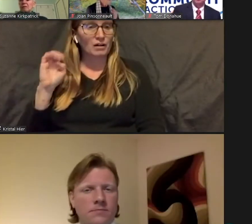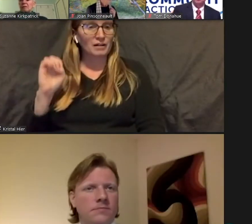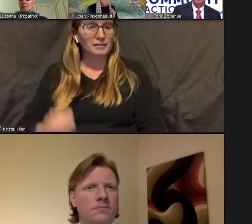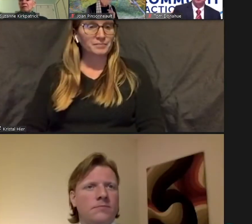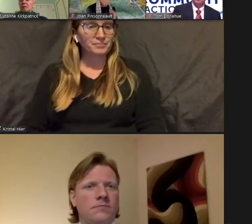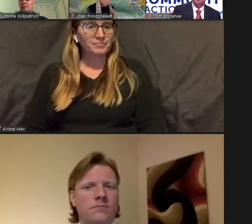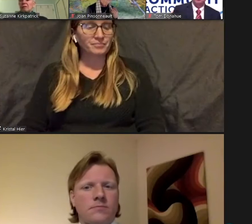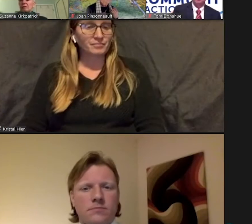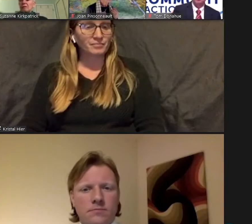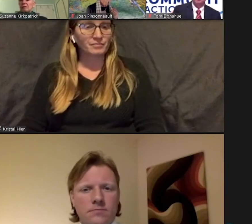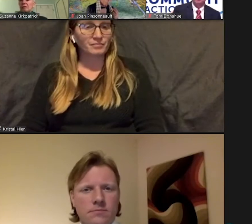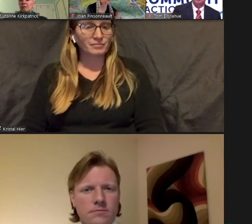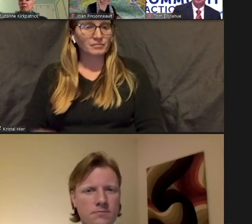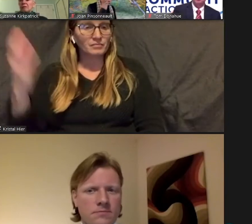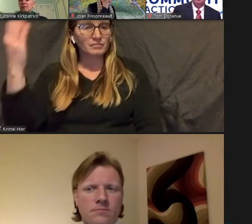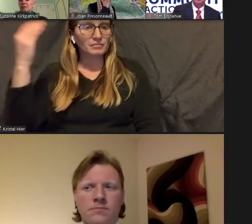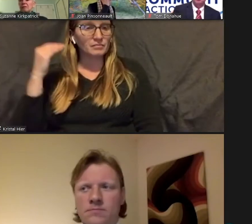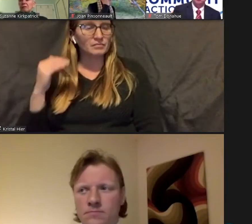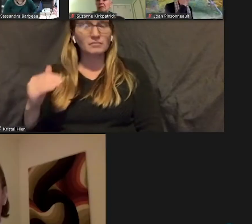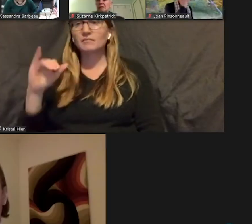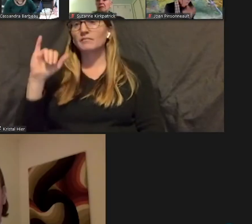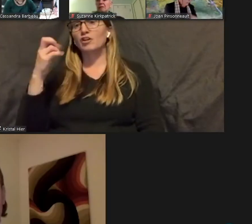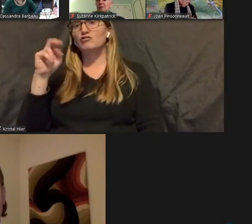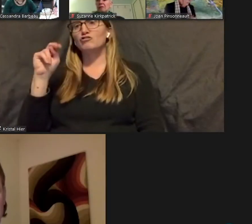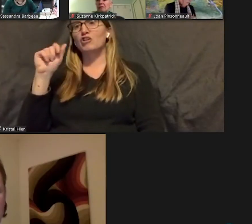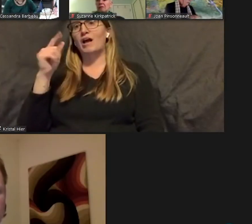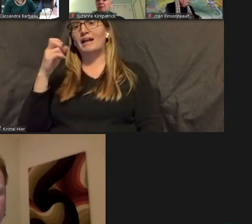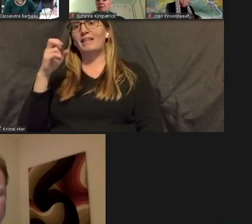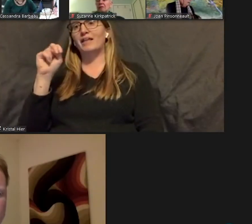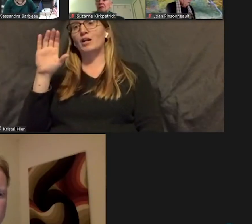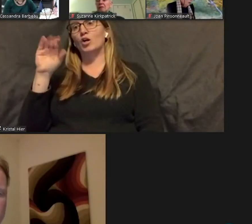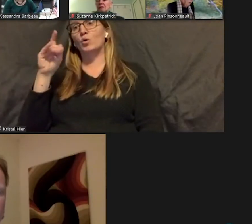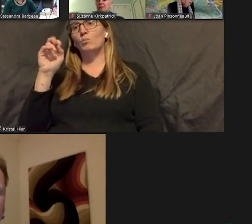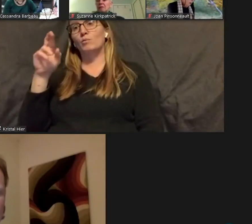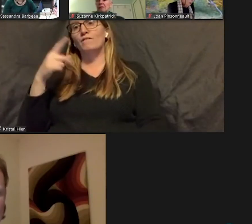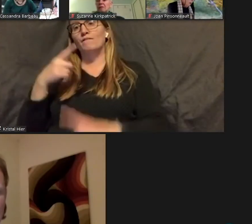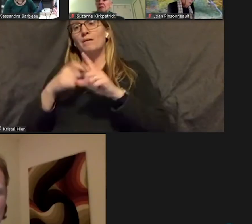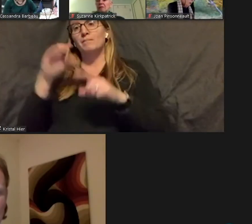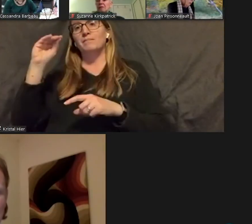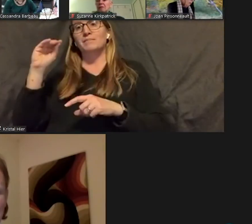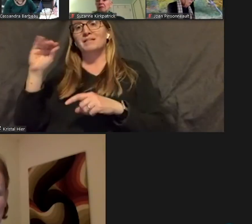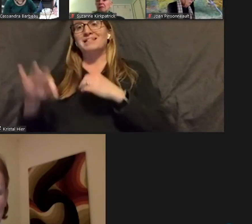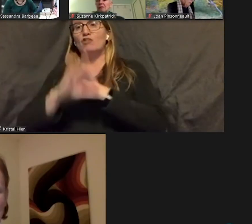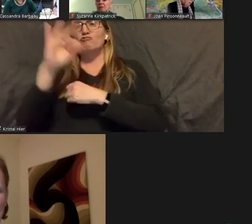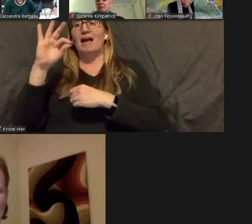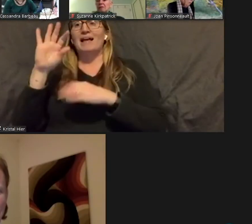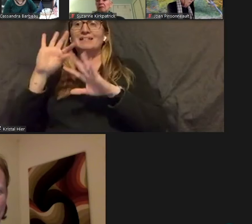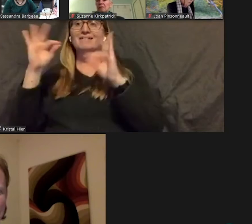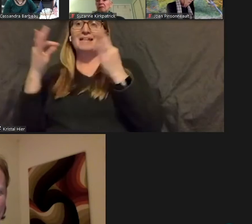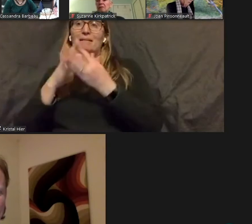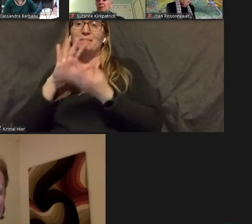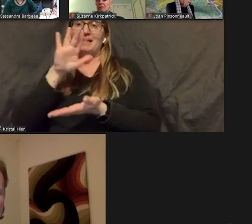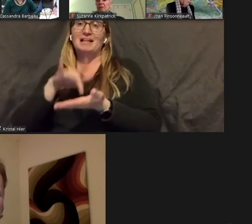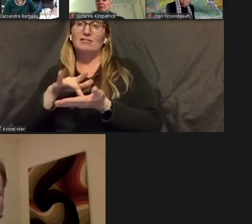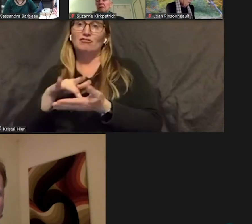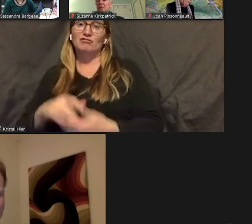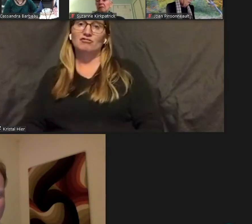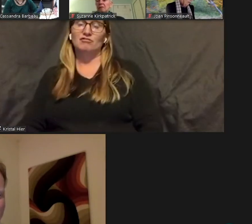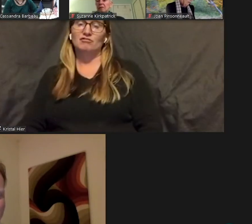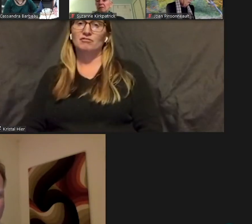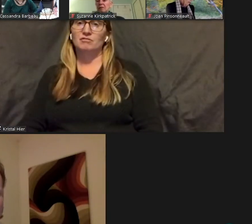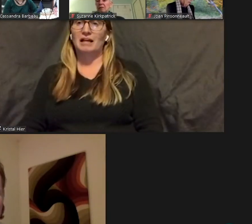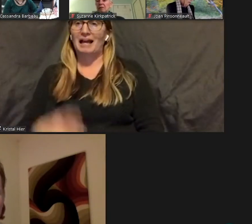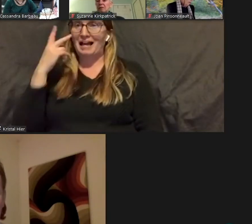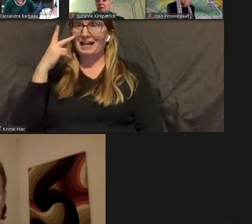Next, we have Jonathan Cooper from the Sunrise Family Resource Center. I see Jonathan on the screen. Jonathan, you